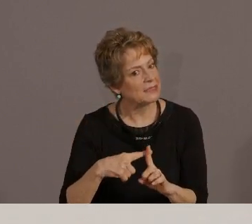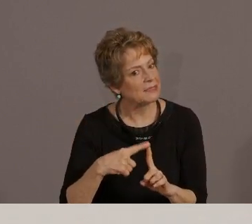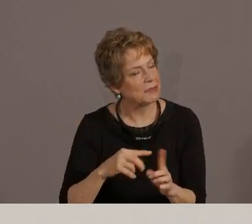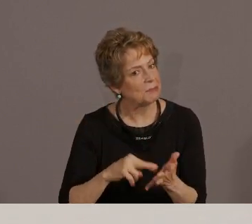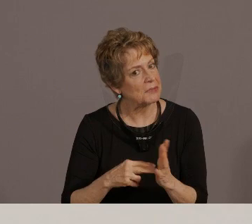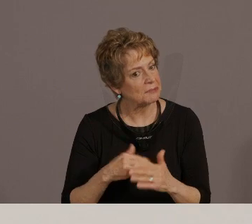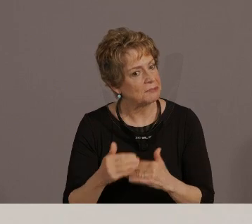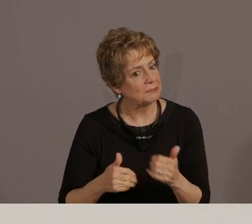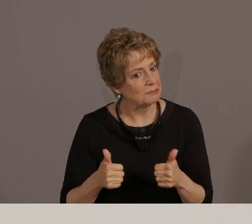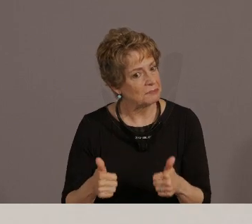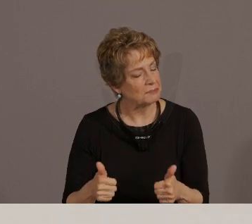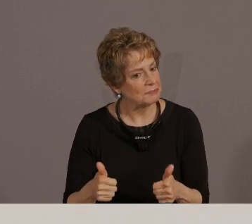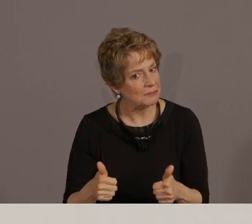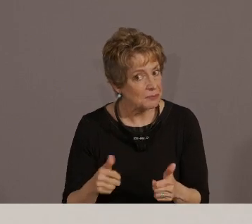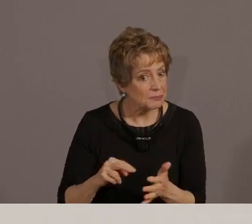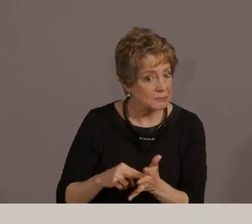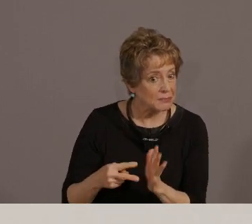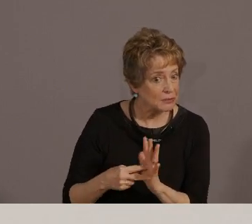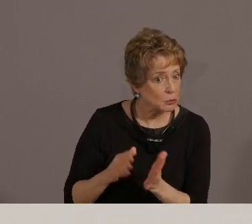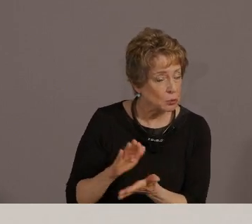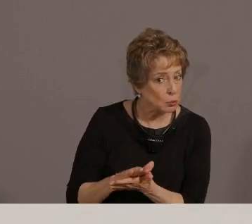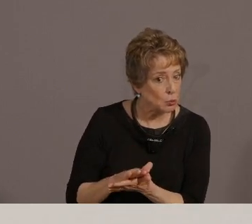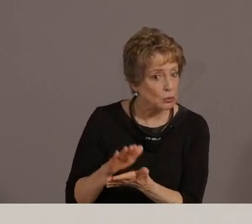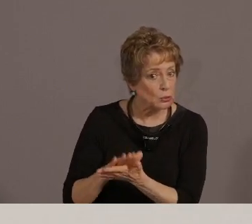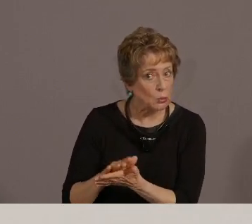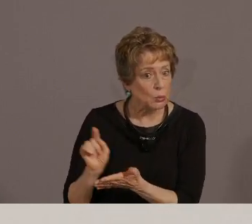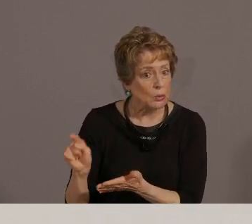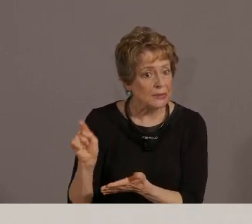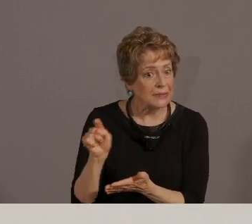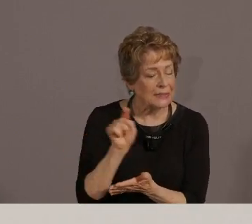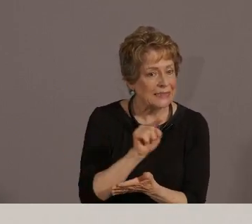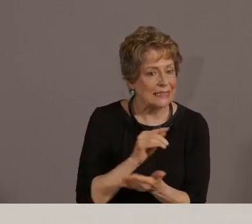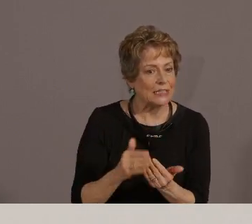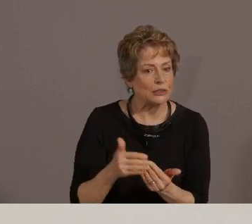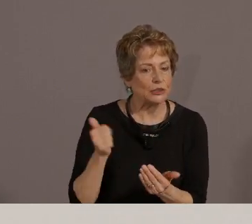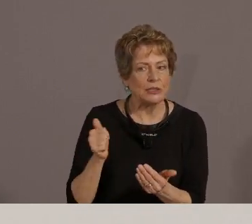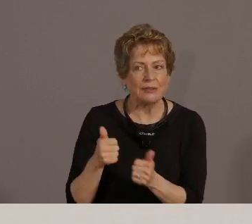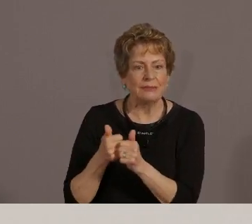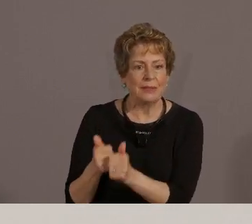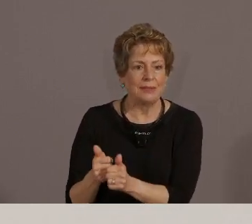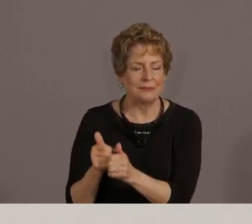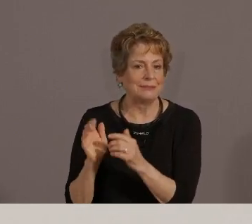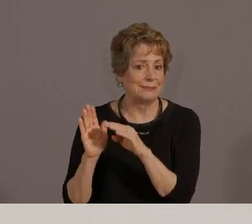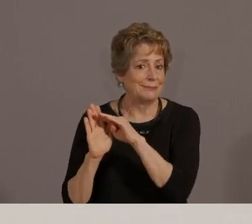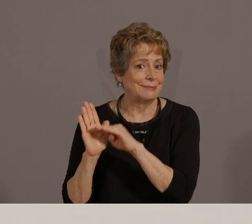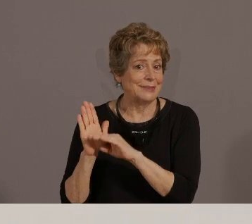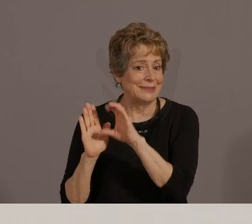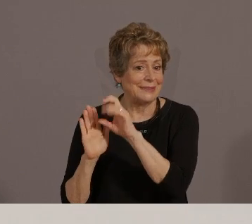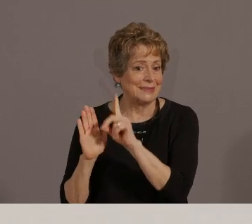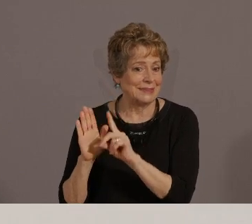more comply with the CDC guidance and have children in school learning.